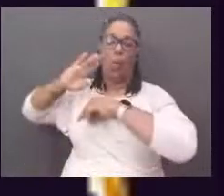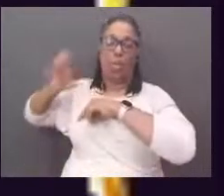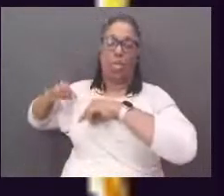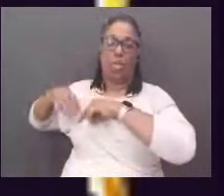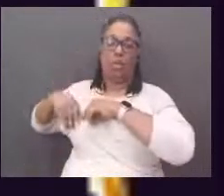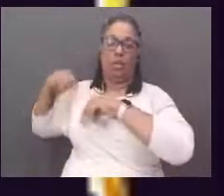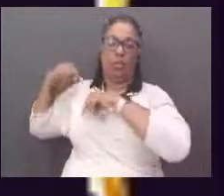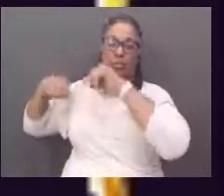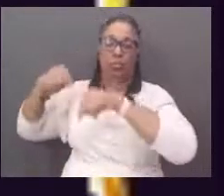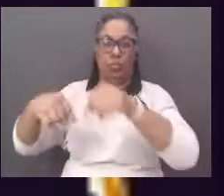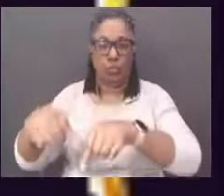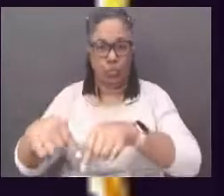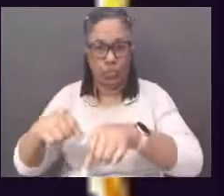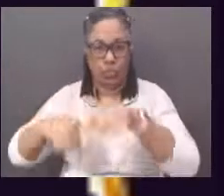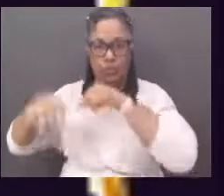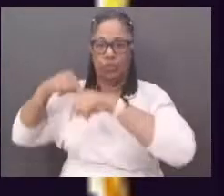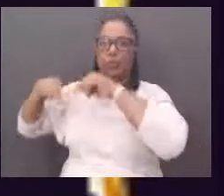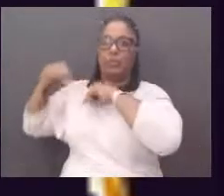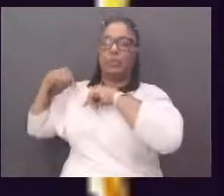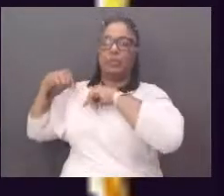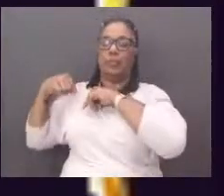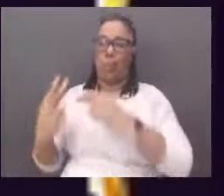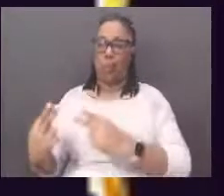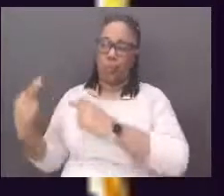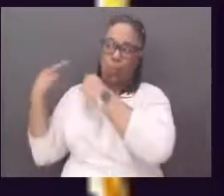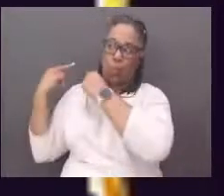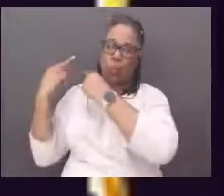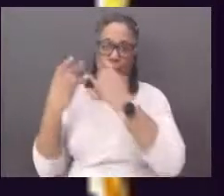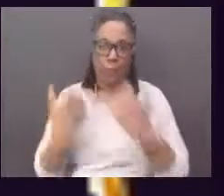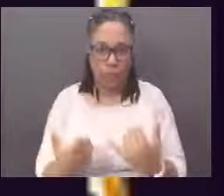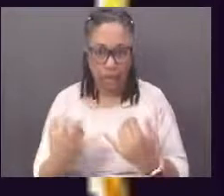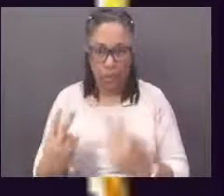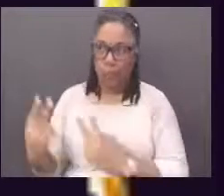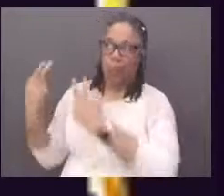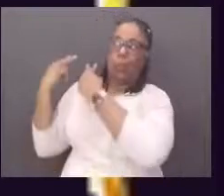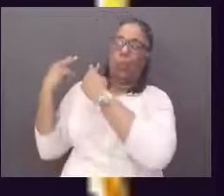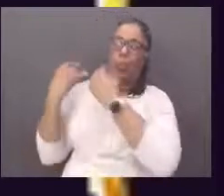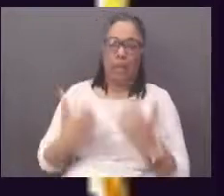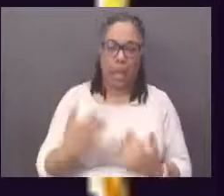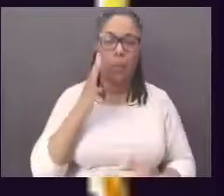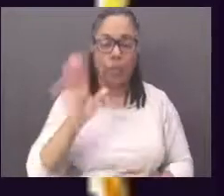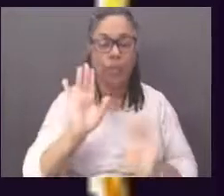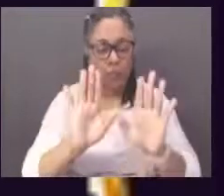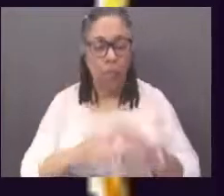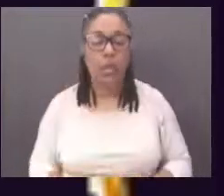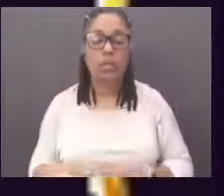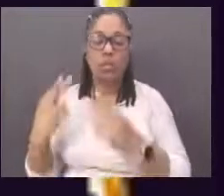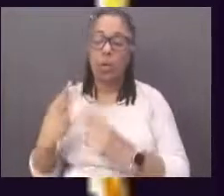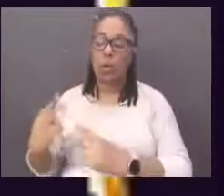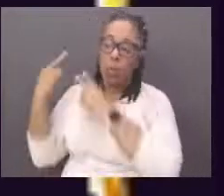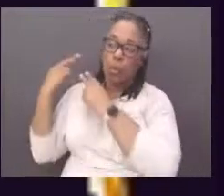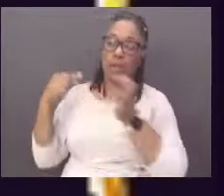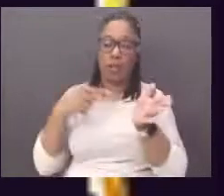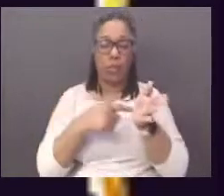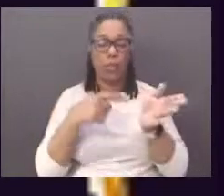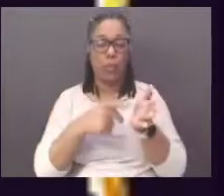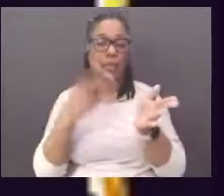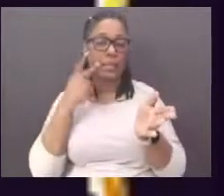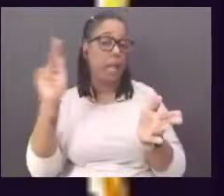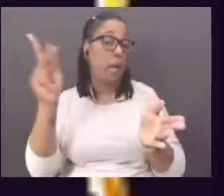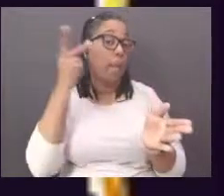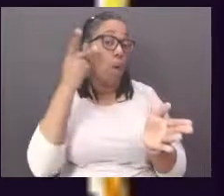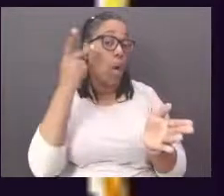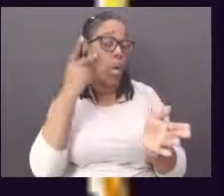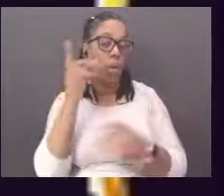present. In this text from antiquity, we find Paul in Ephesus. Please let me try to explain the mood